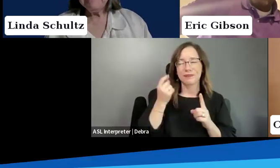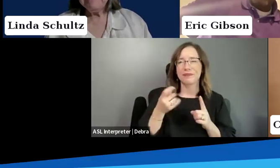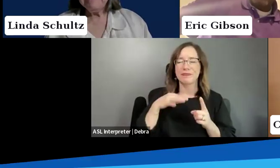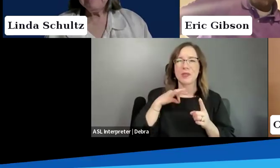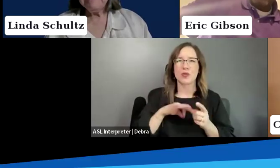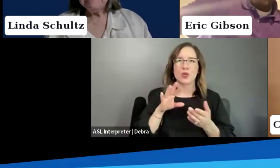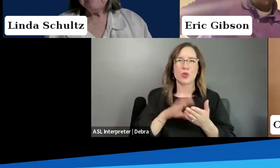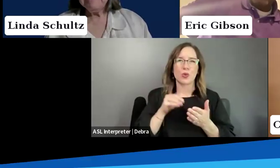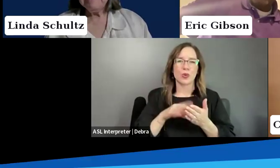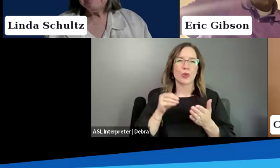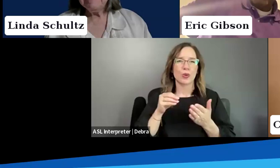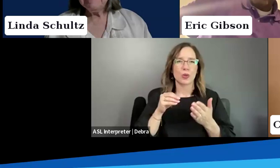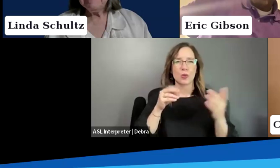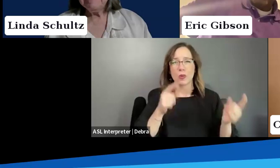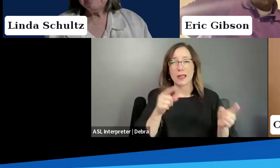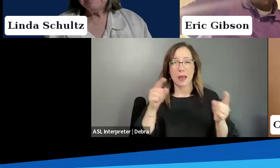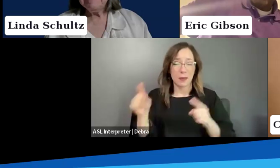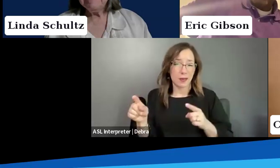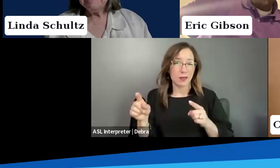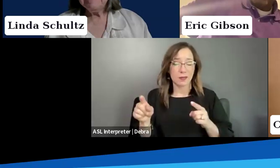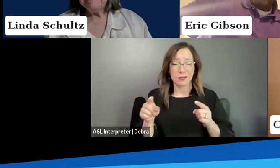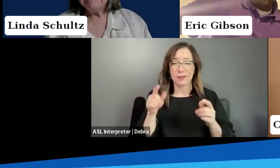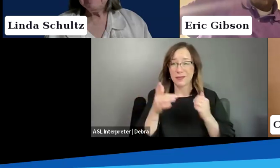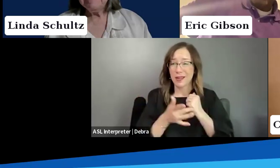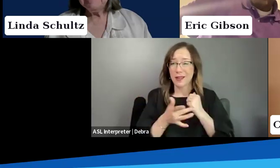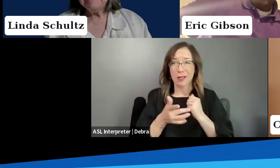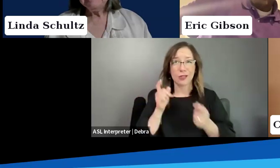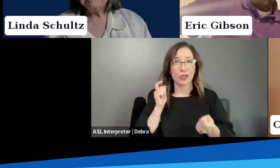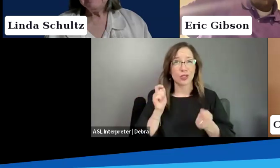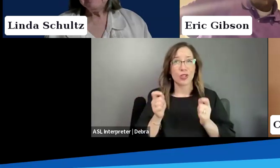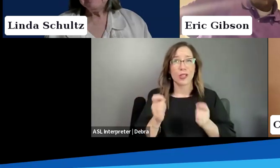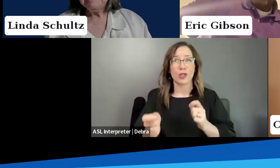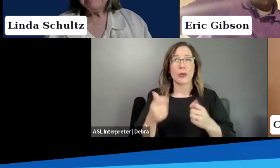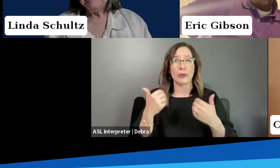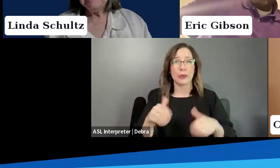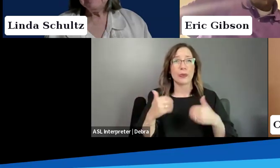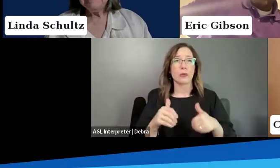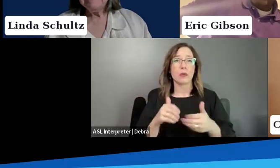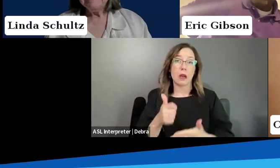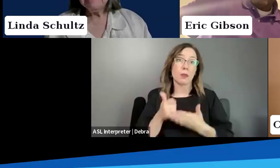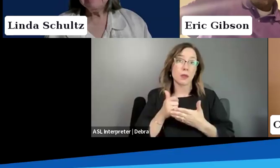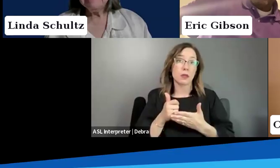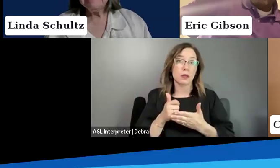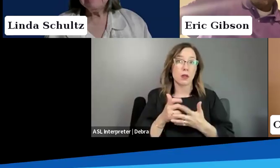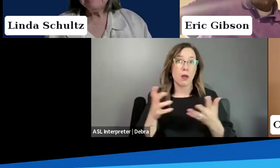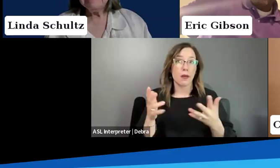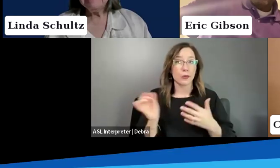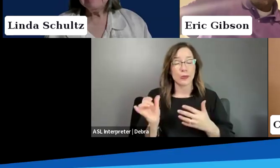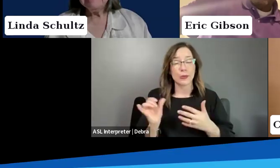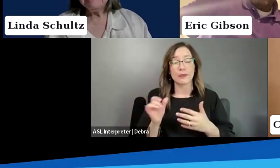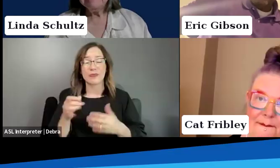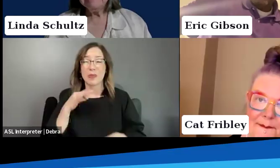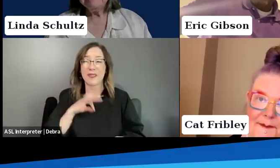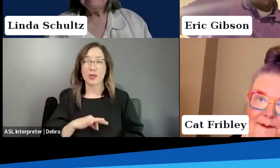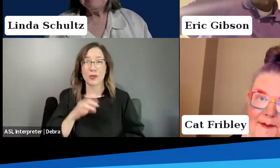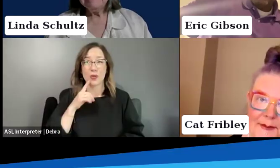um, what's happening right now. Technology is changing really quickly, and it helps us too. So it's beneficial